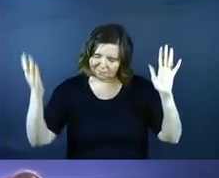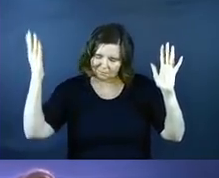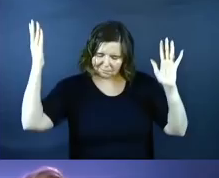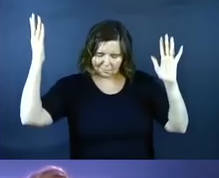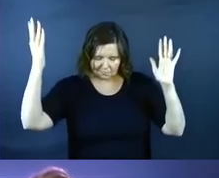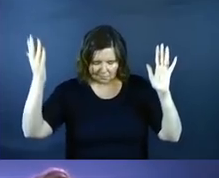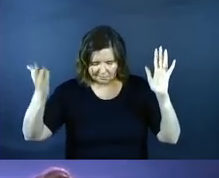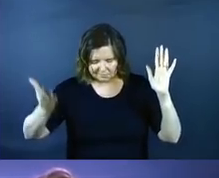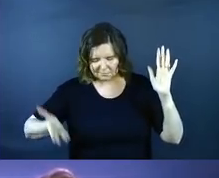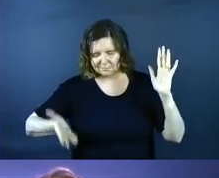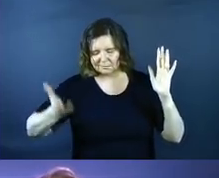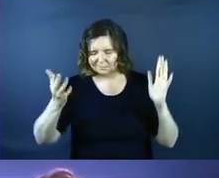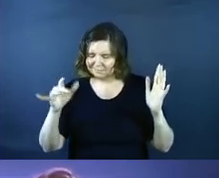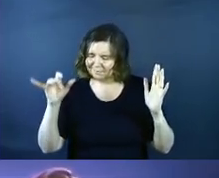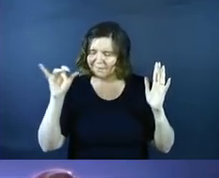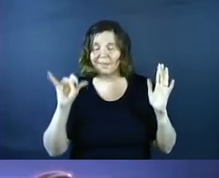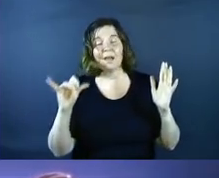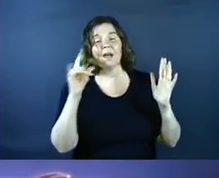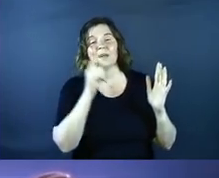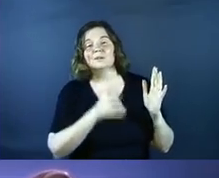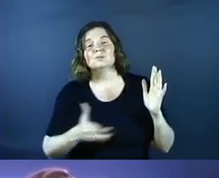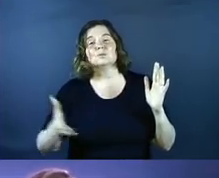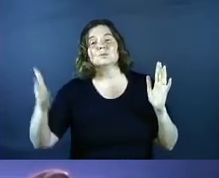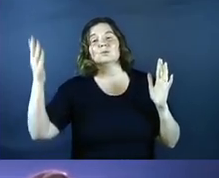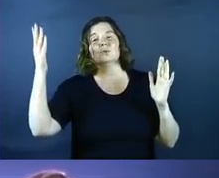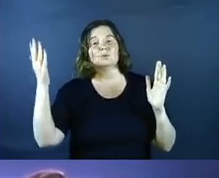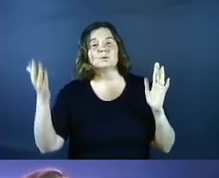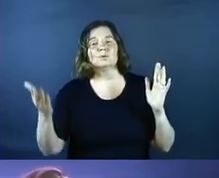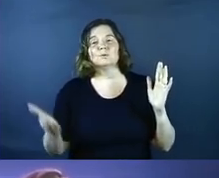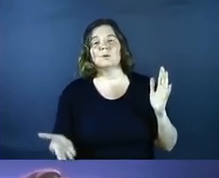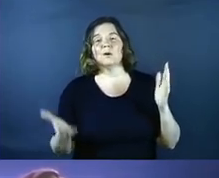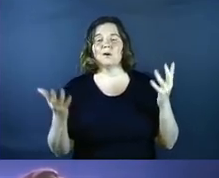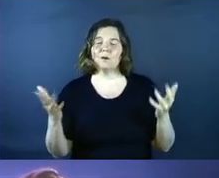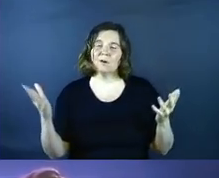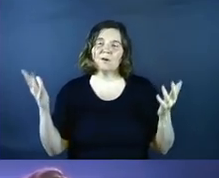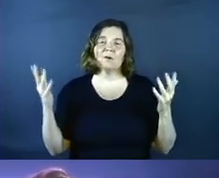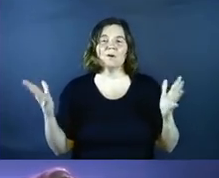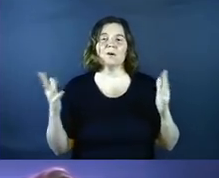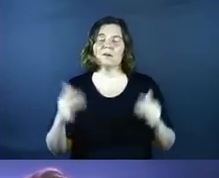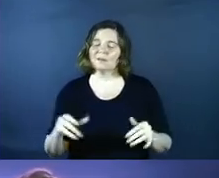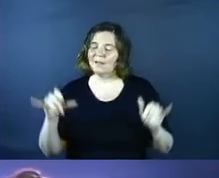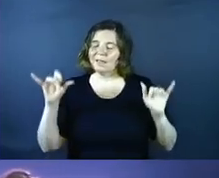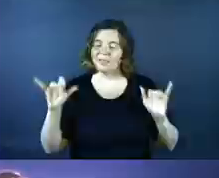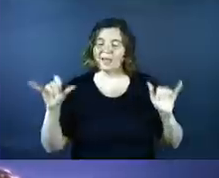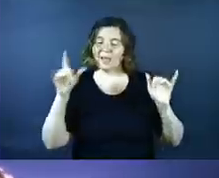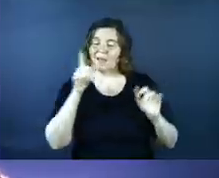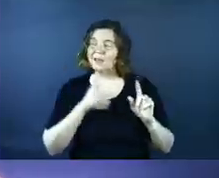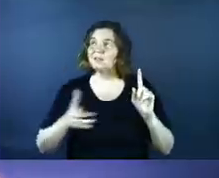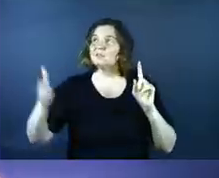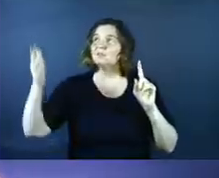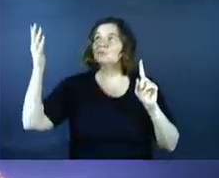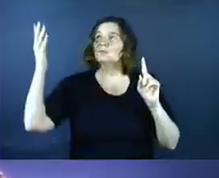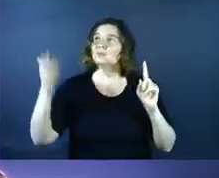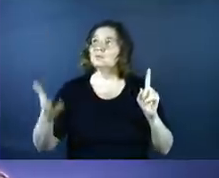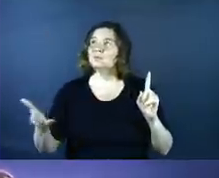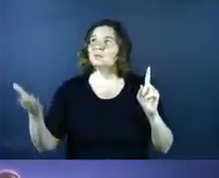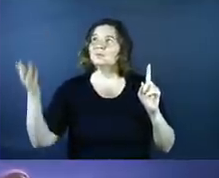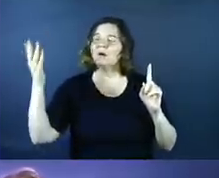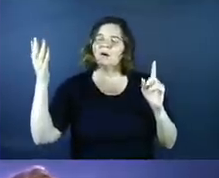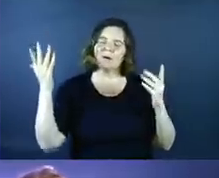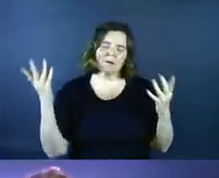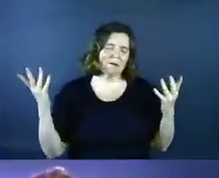you are. That is who you are. That is who